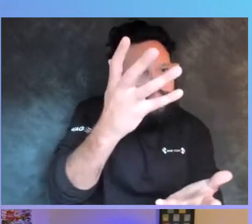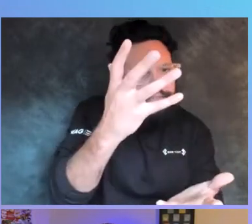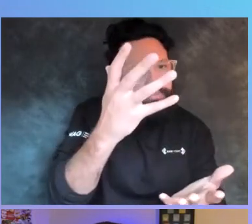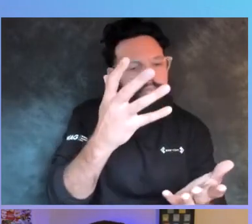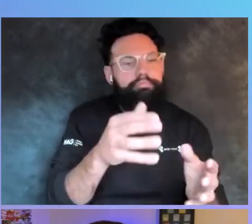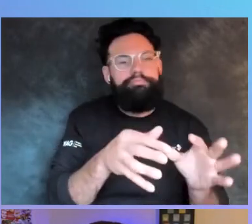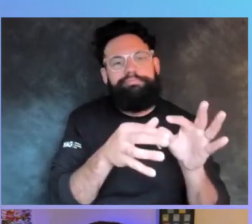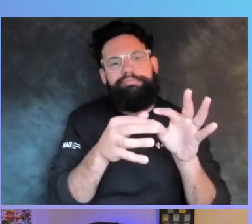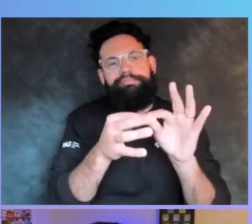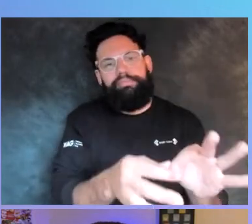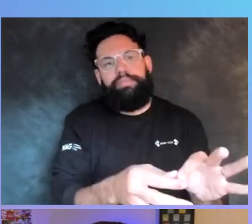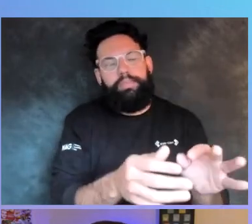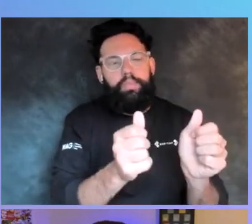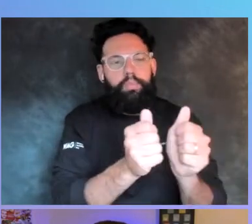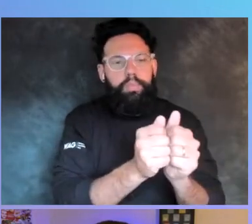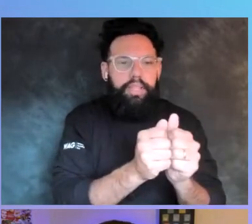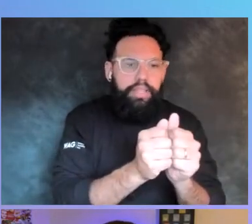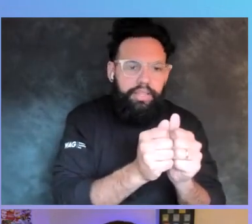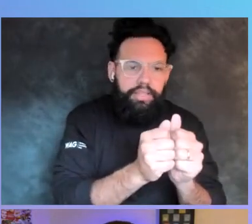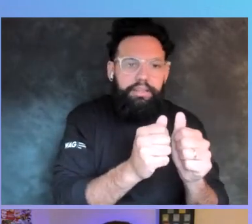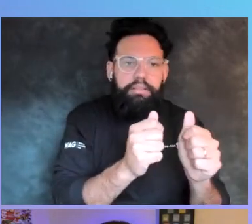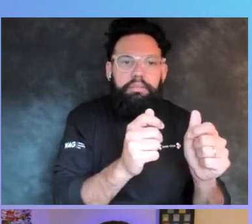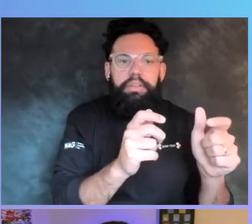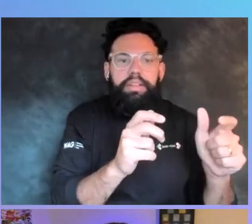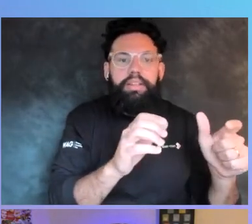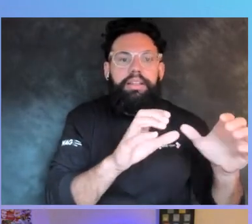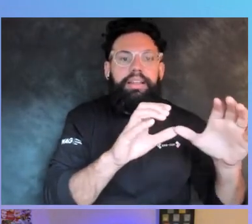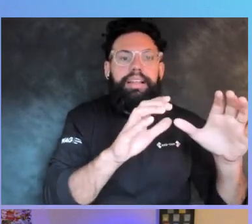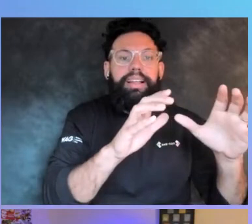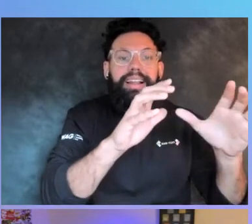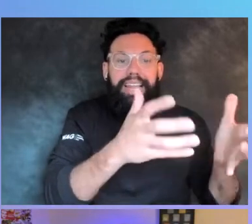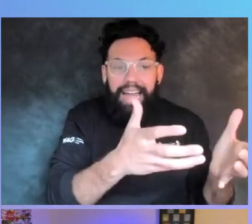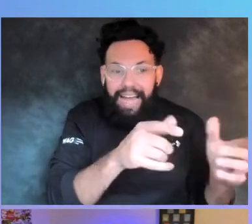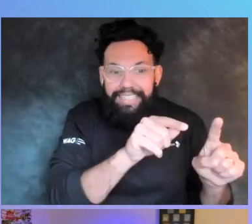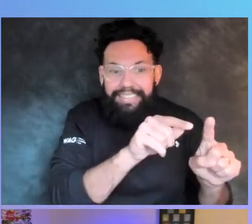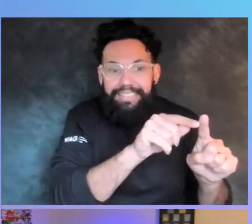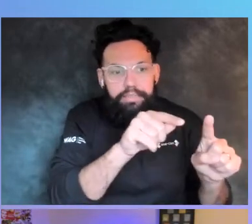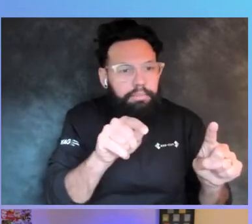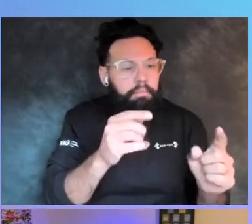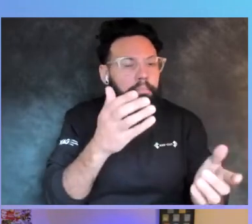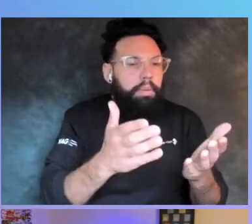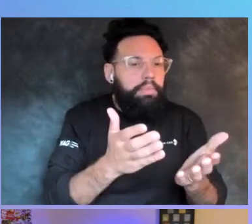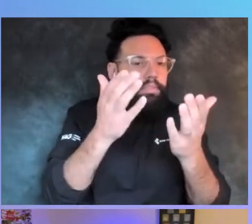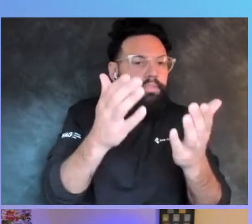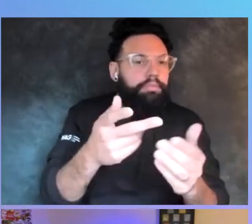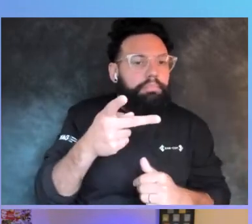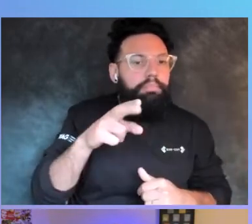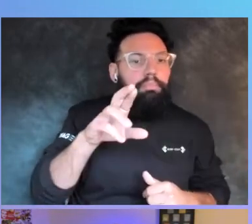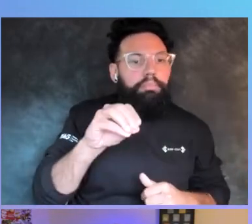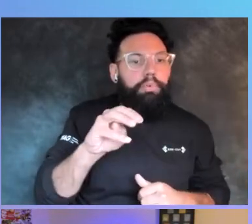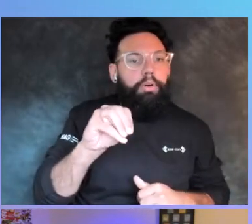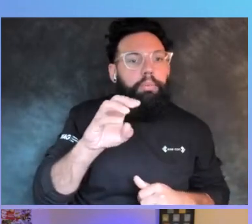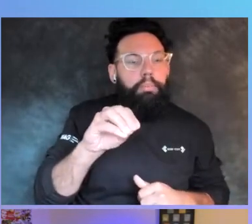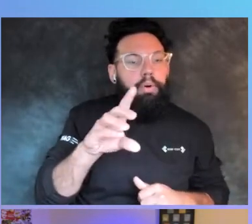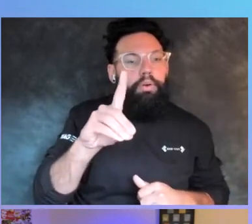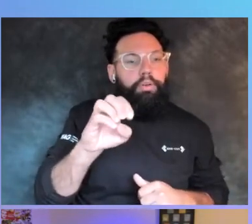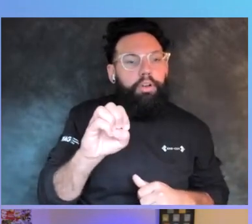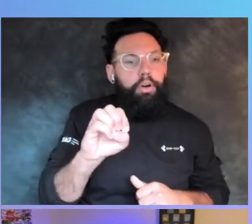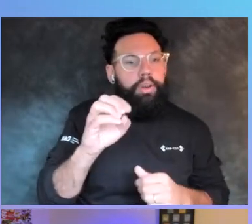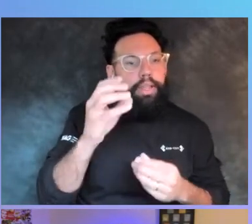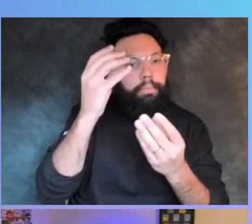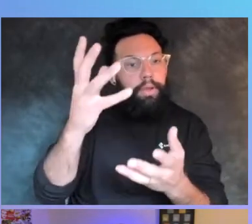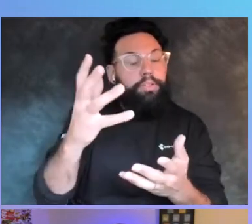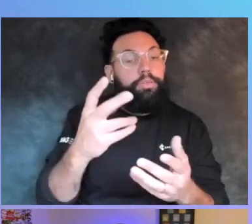it's perhaps for a promo code input. So we're going to pass this into the AI model and see what it comes up